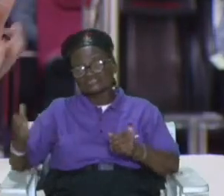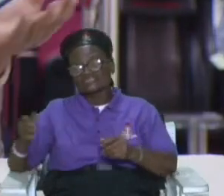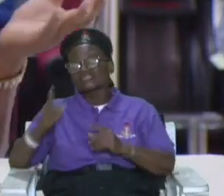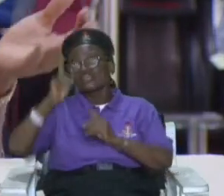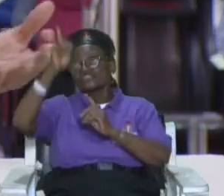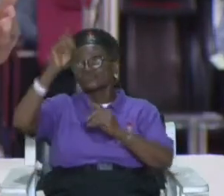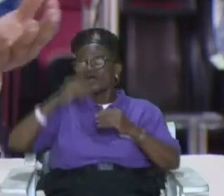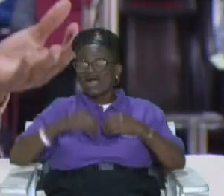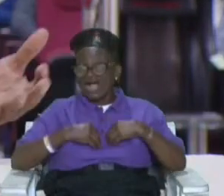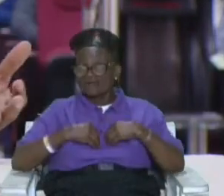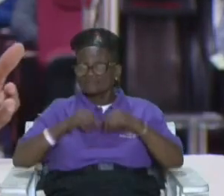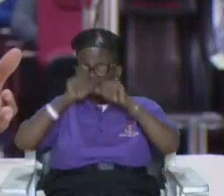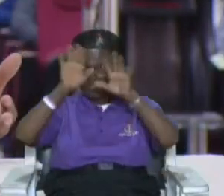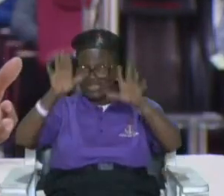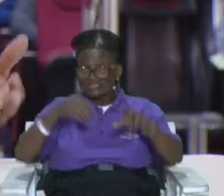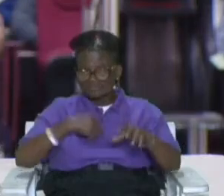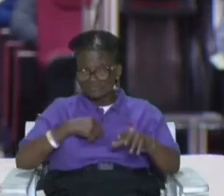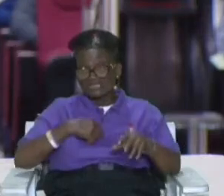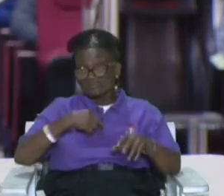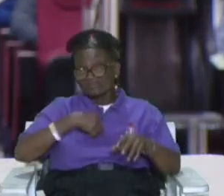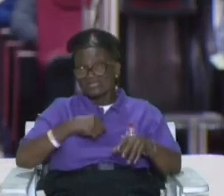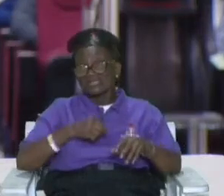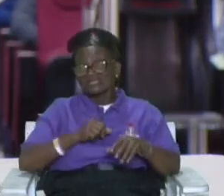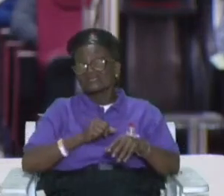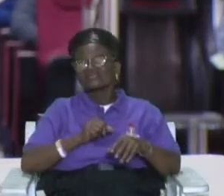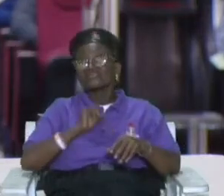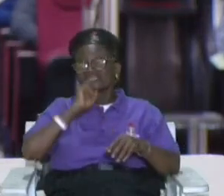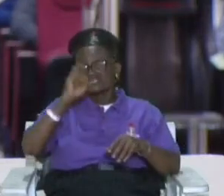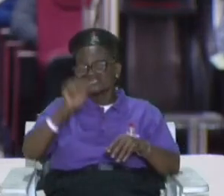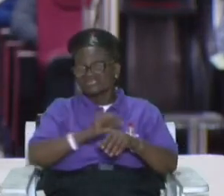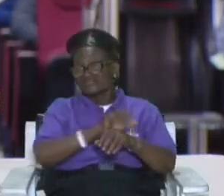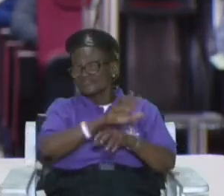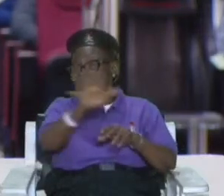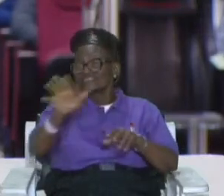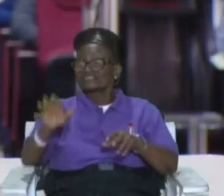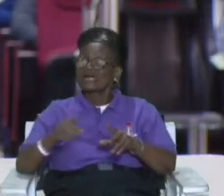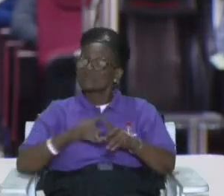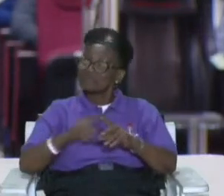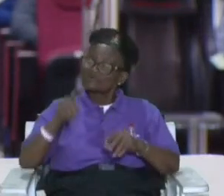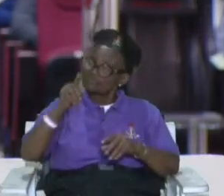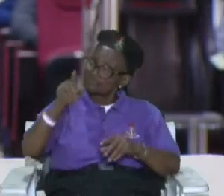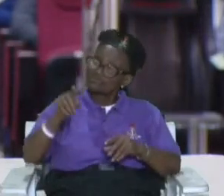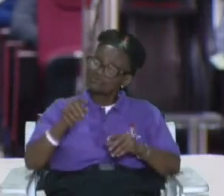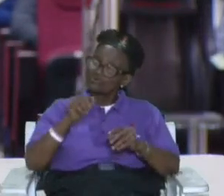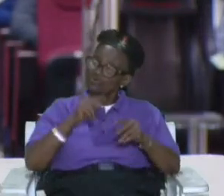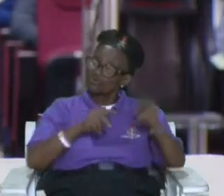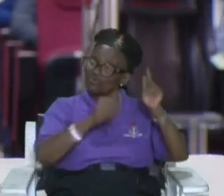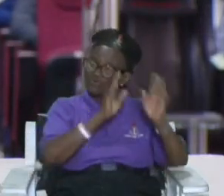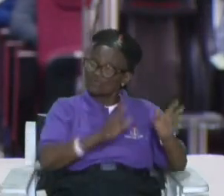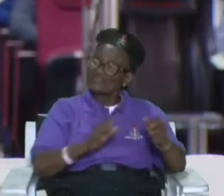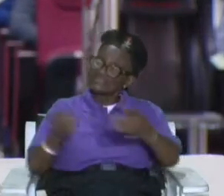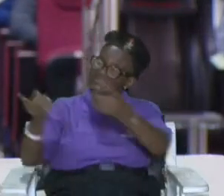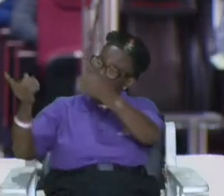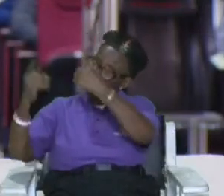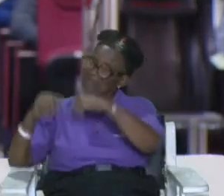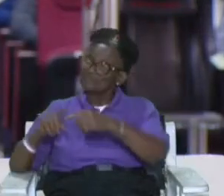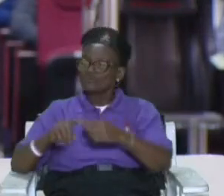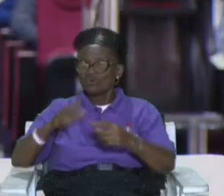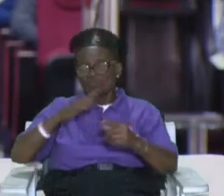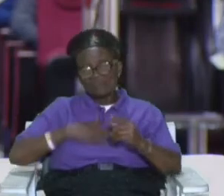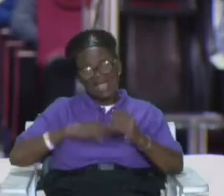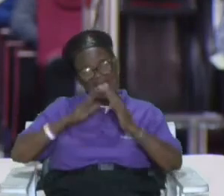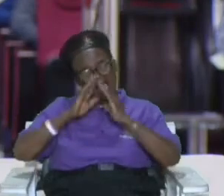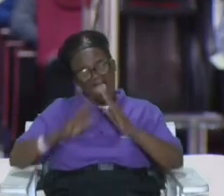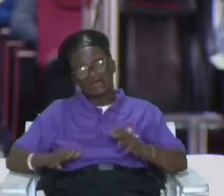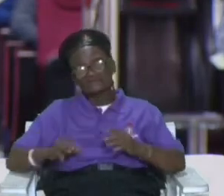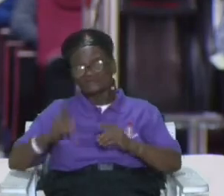So, okay. But you, prophet, you came into my house. You